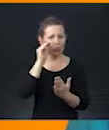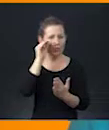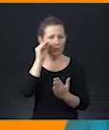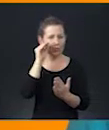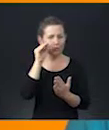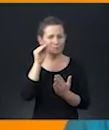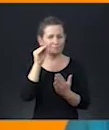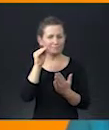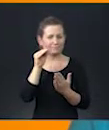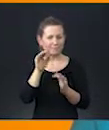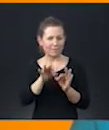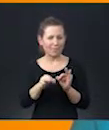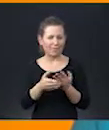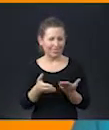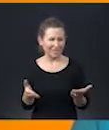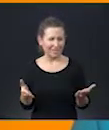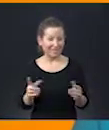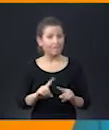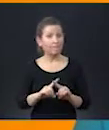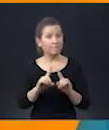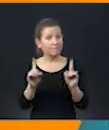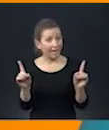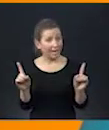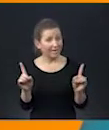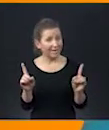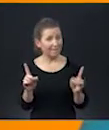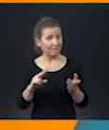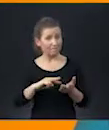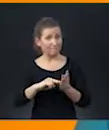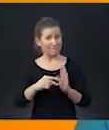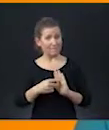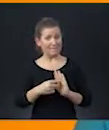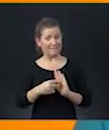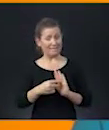simple thing. But that